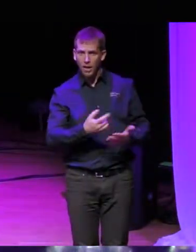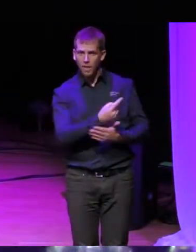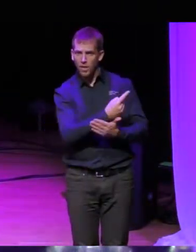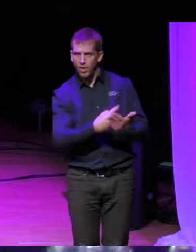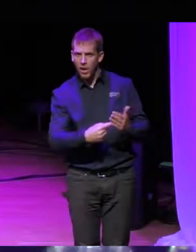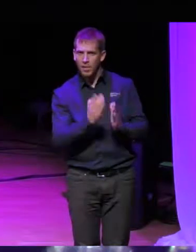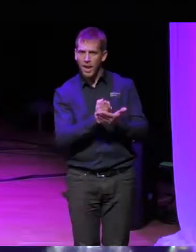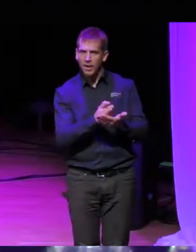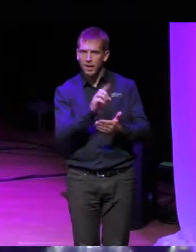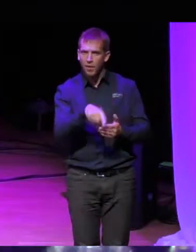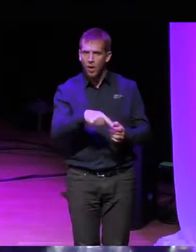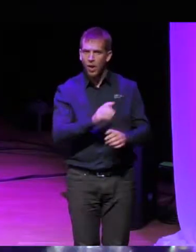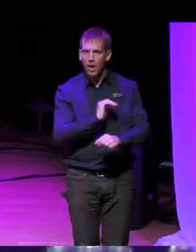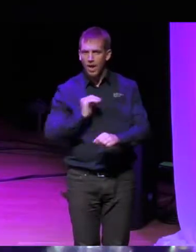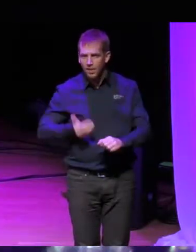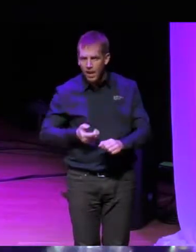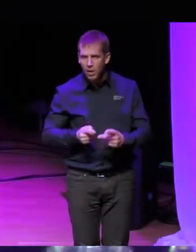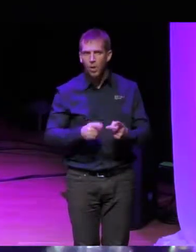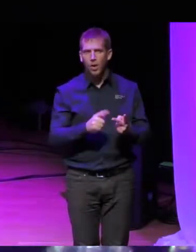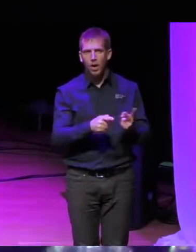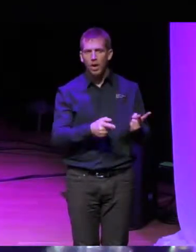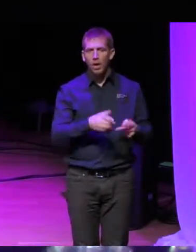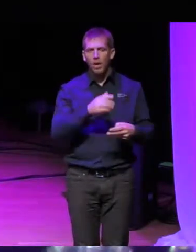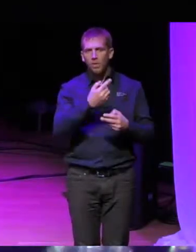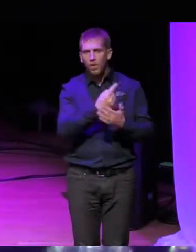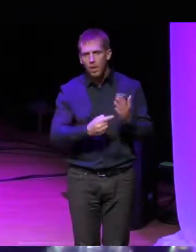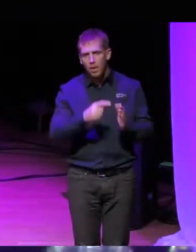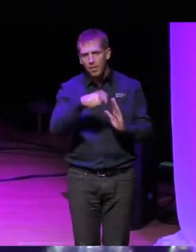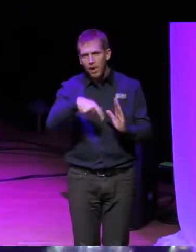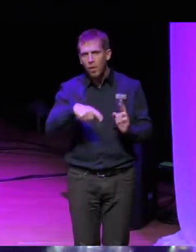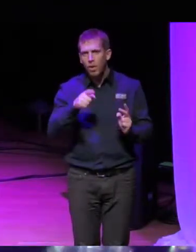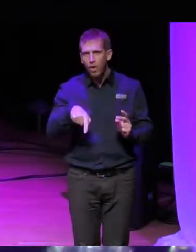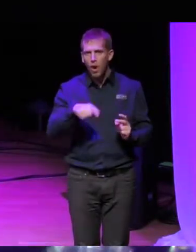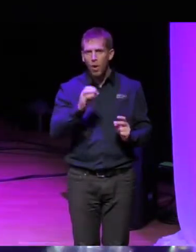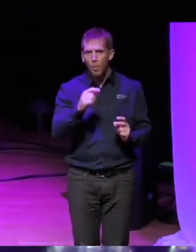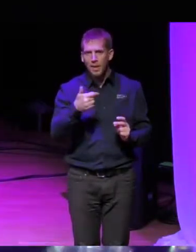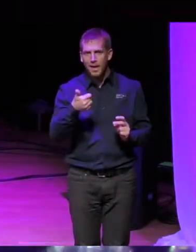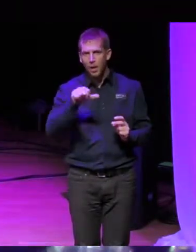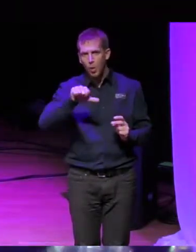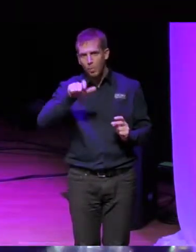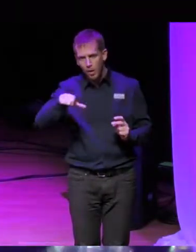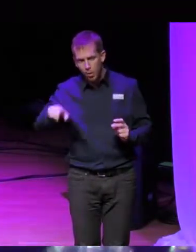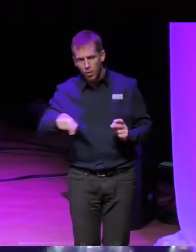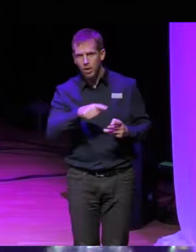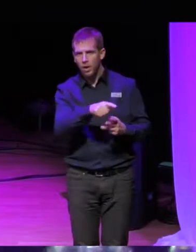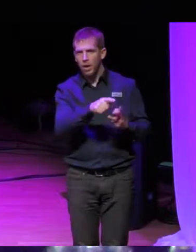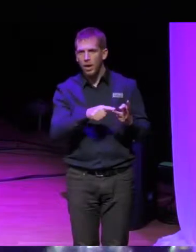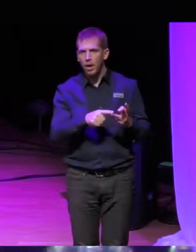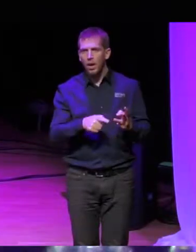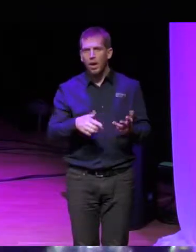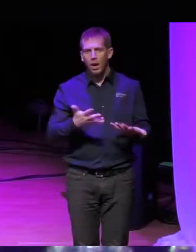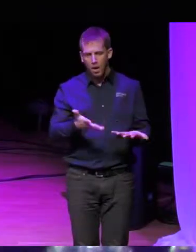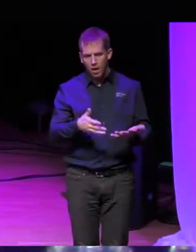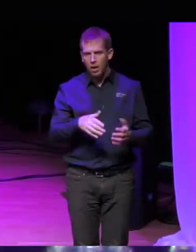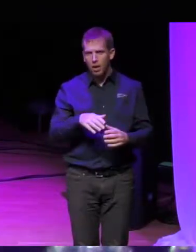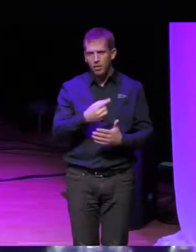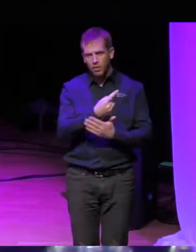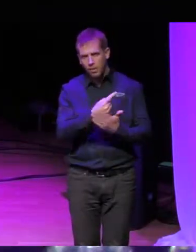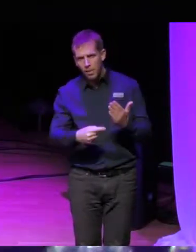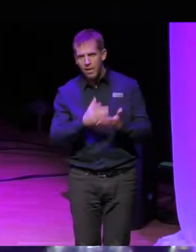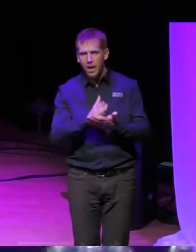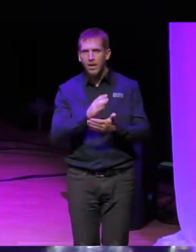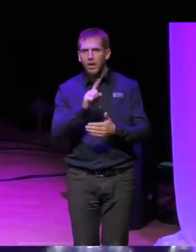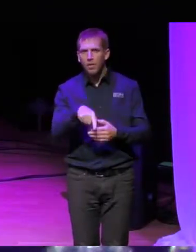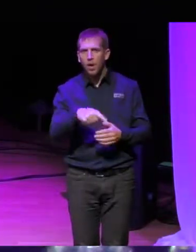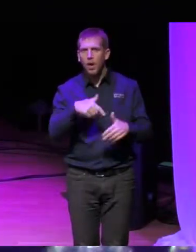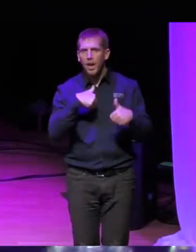used religion to discriminate against LGBT people and religious minorities, trampled on the rights of immigrants, worked